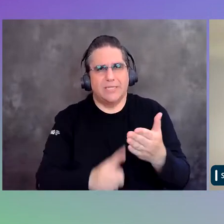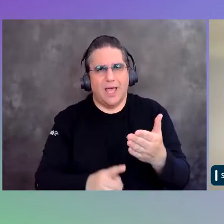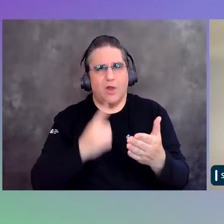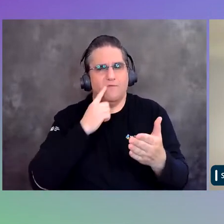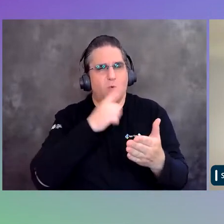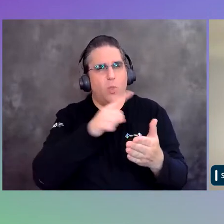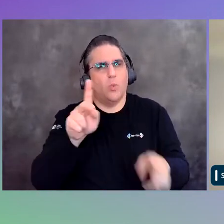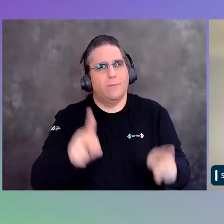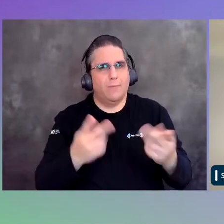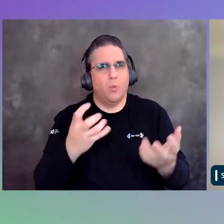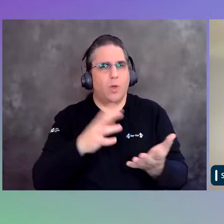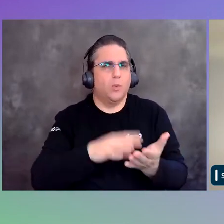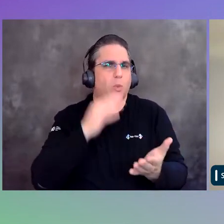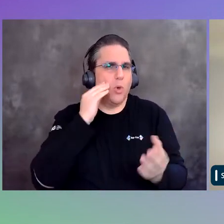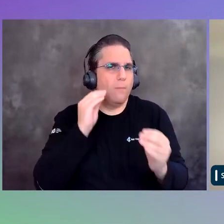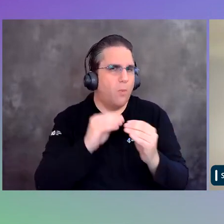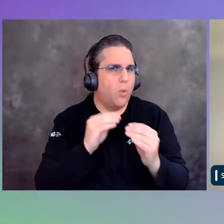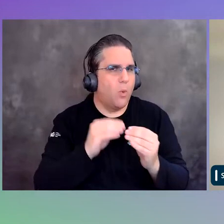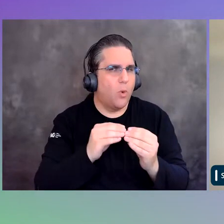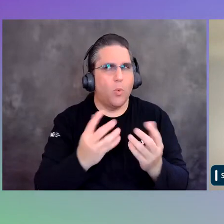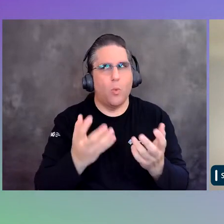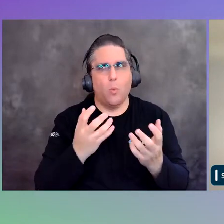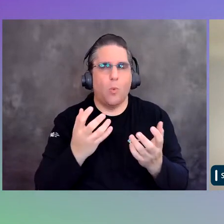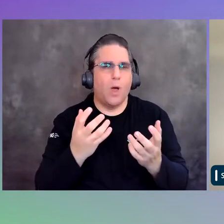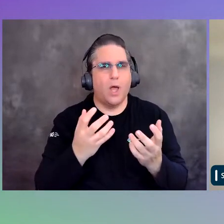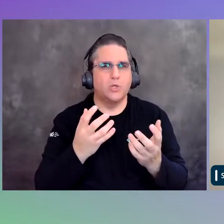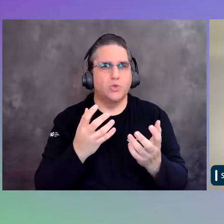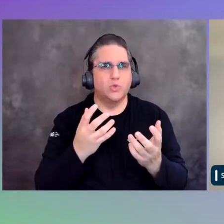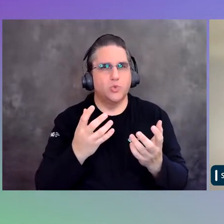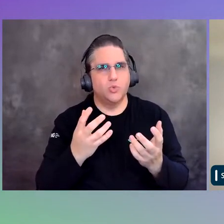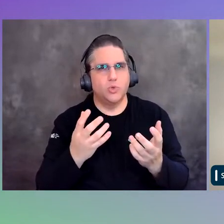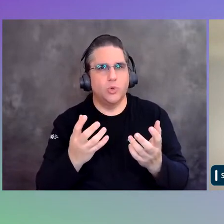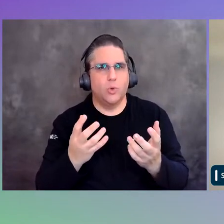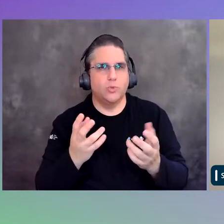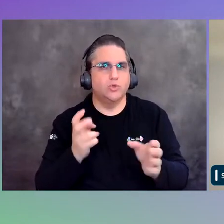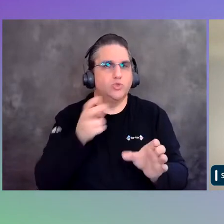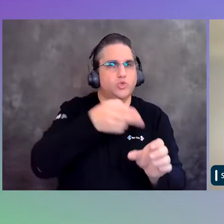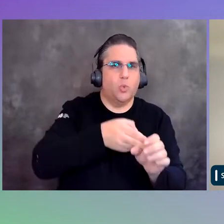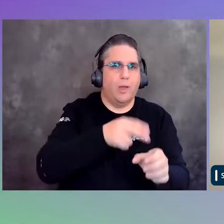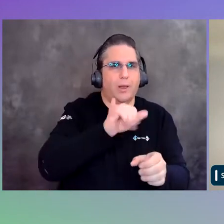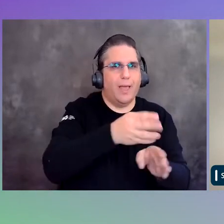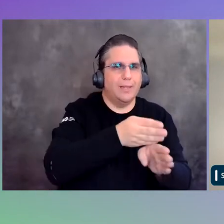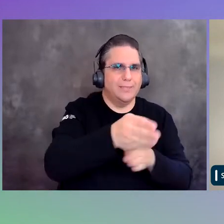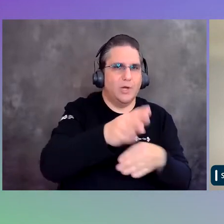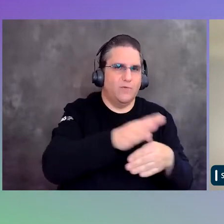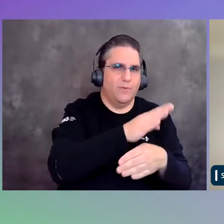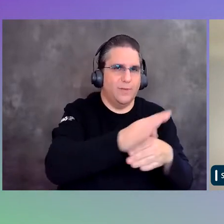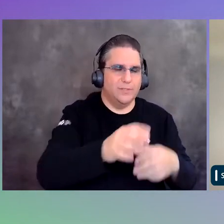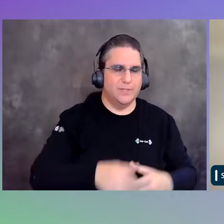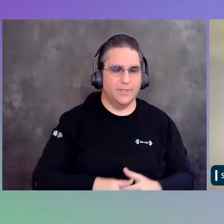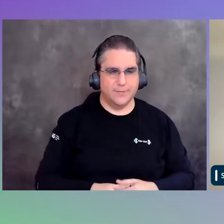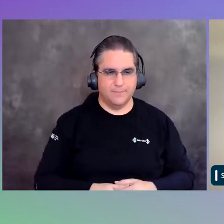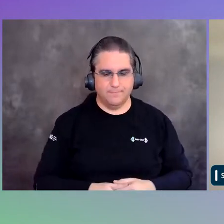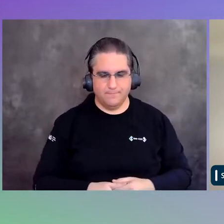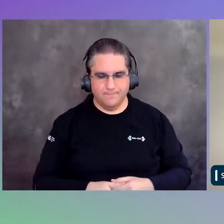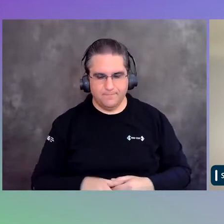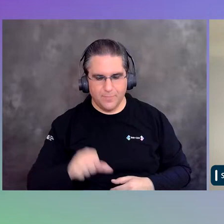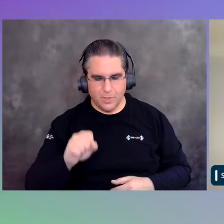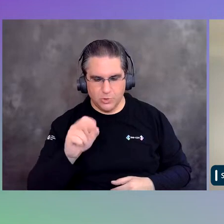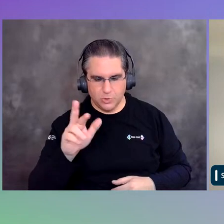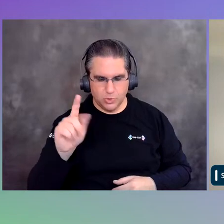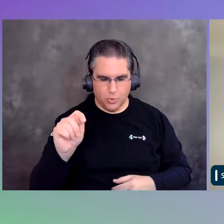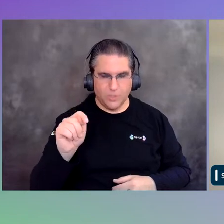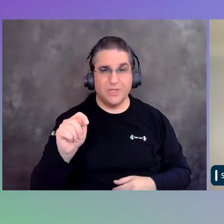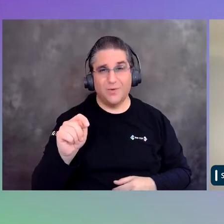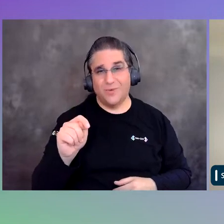want to learn more and or want to move into that sector? Well, I guess I believe everyone